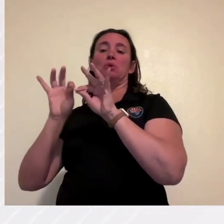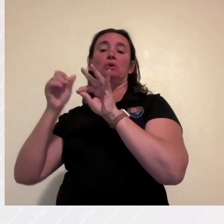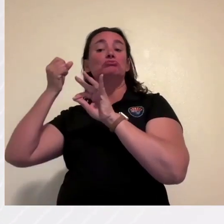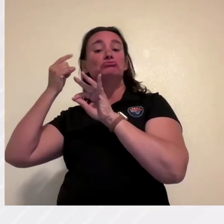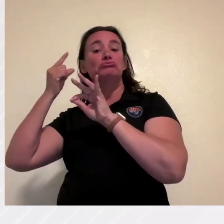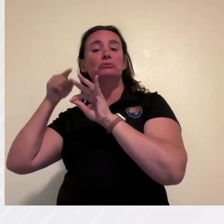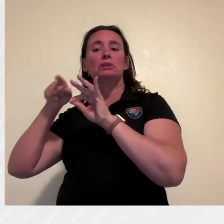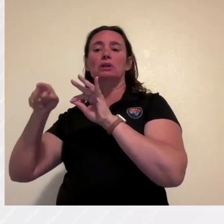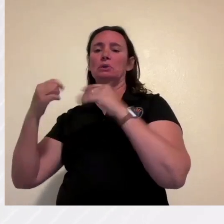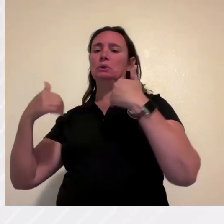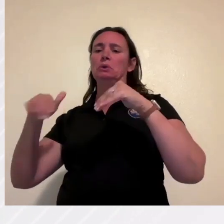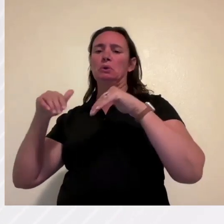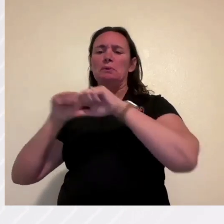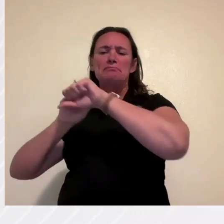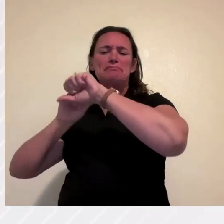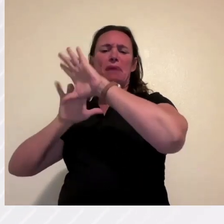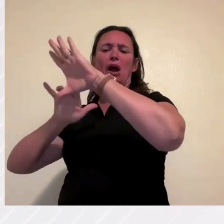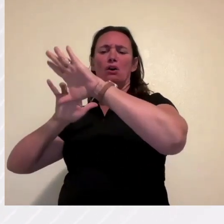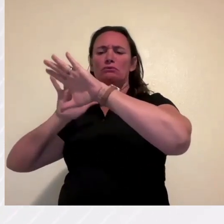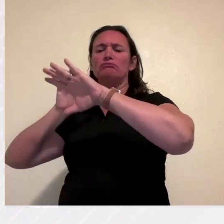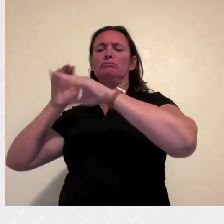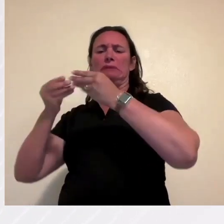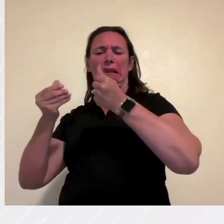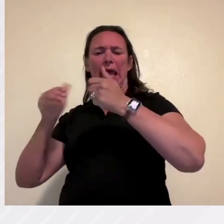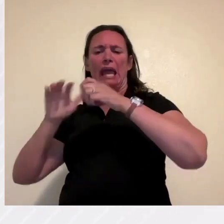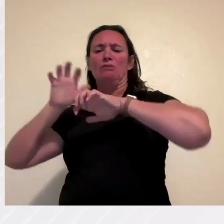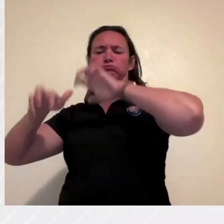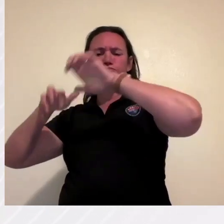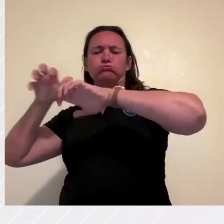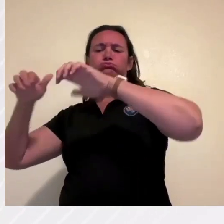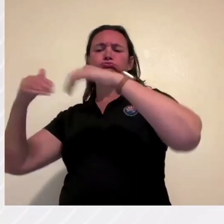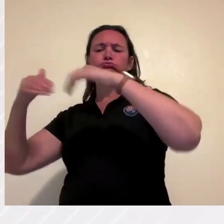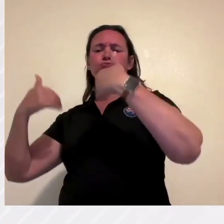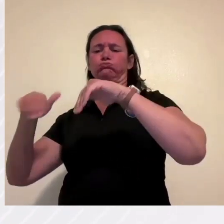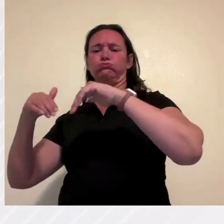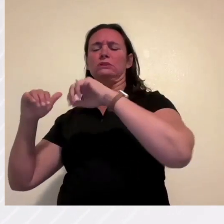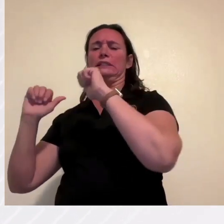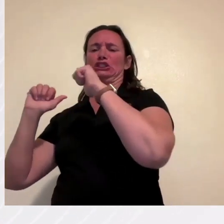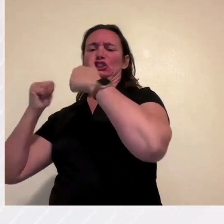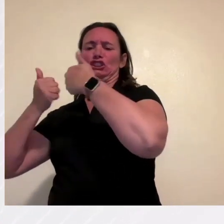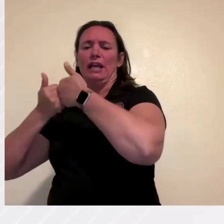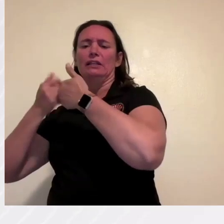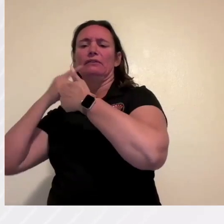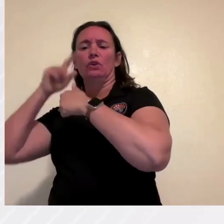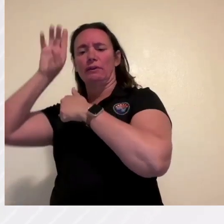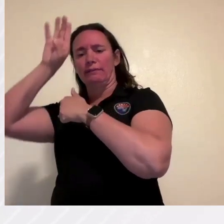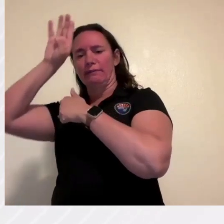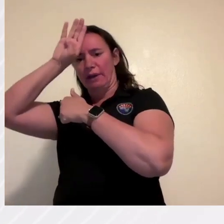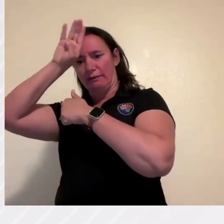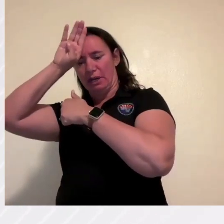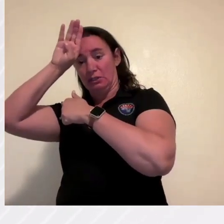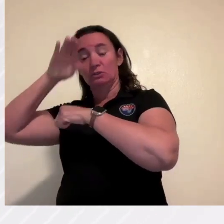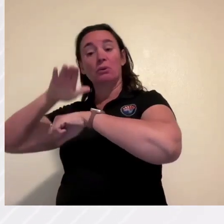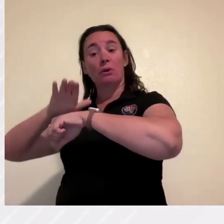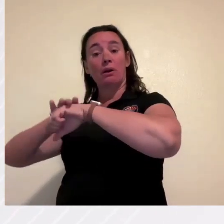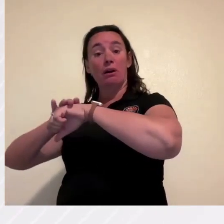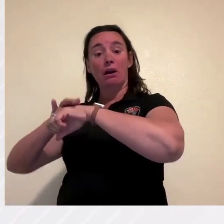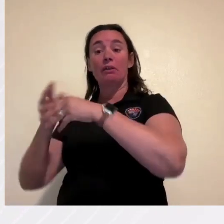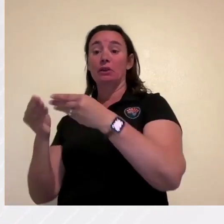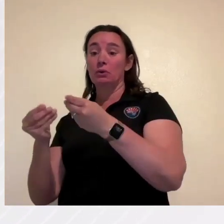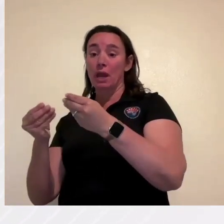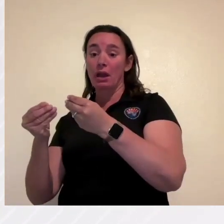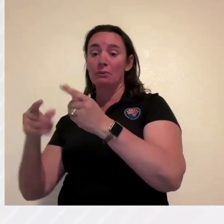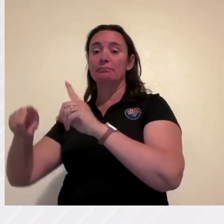terrain and the landscape is very difficult and challenging for firefighters. So we're a combination of not only are we on the ground, but we're also utilizing